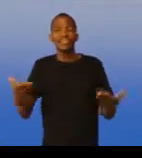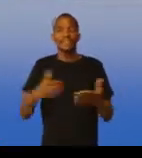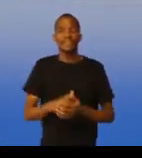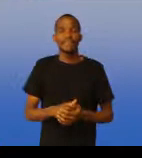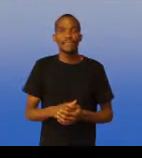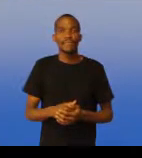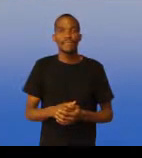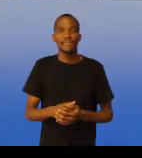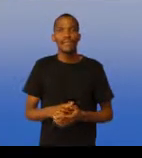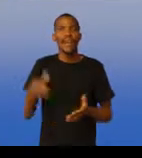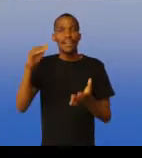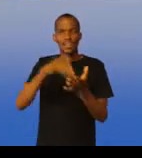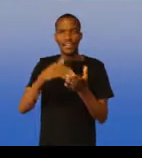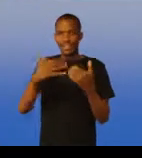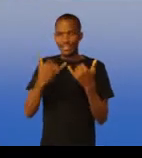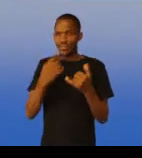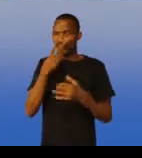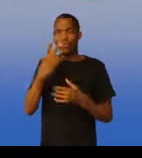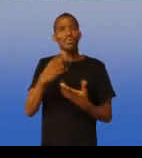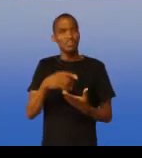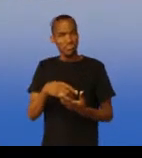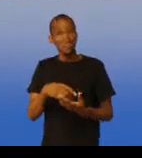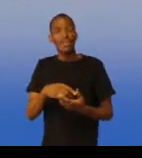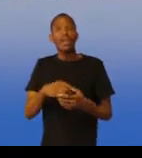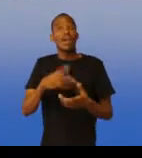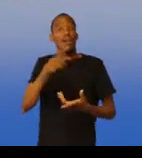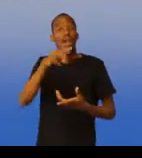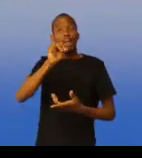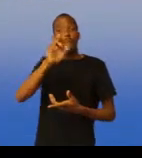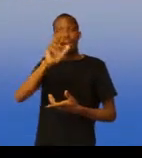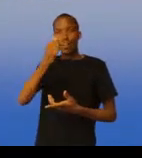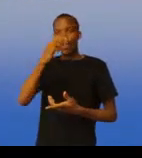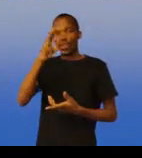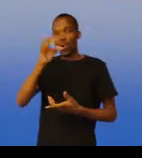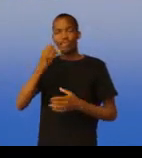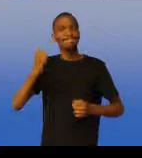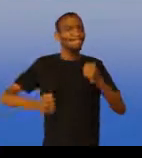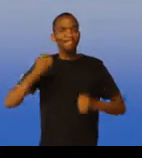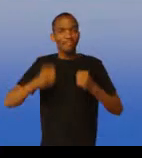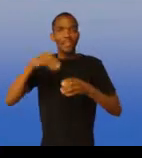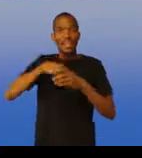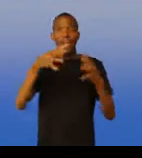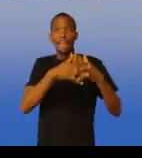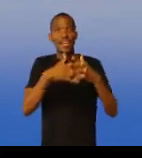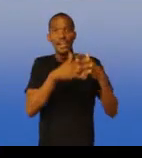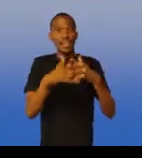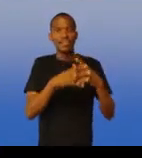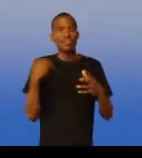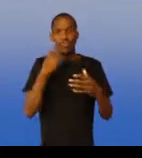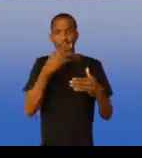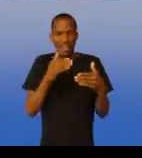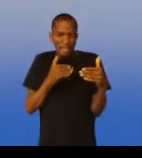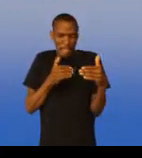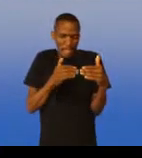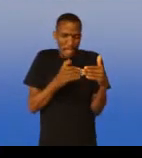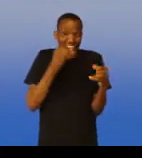a marathon in the United States, the Boston Marathon, a 26-mile race, and as you get tantalizingly close